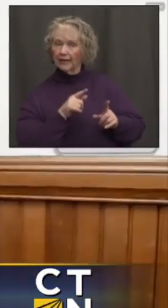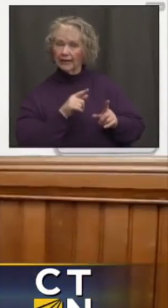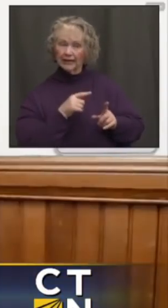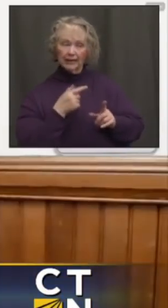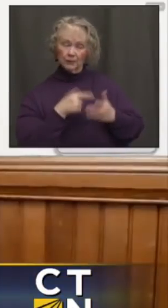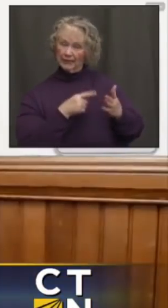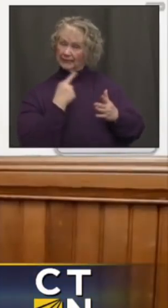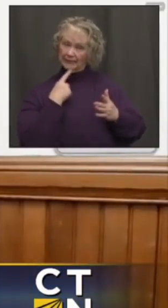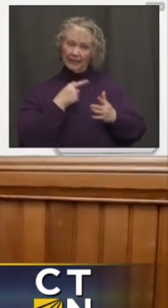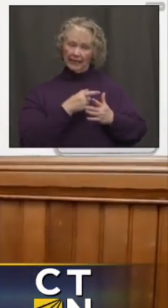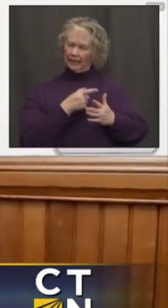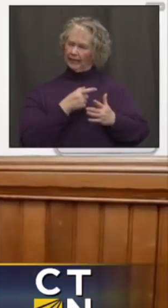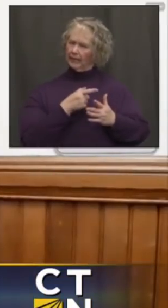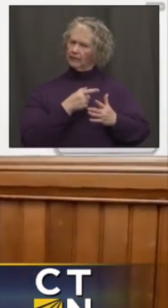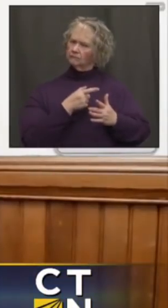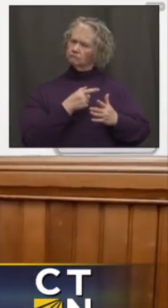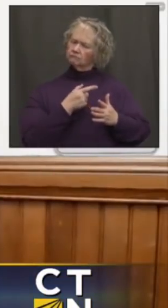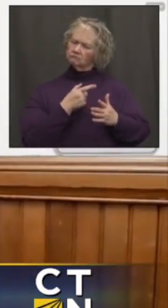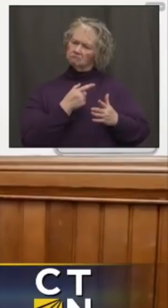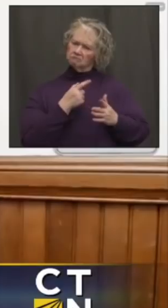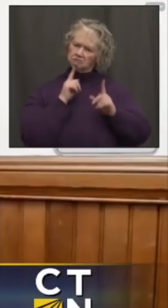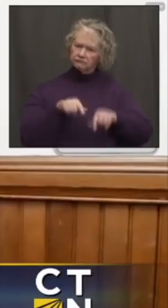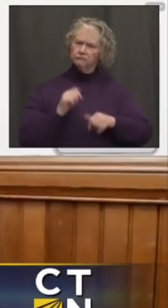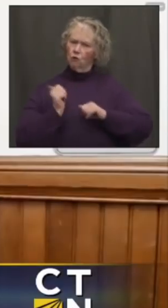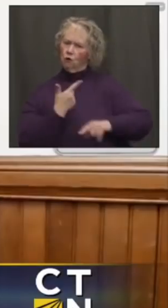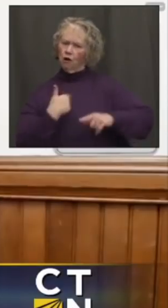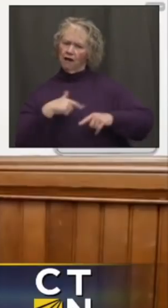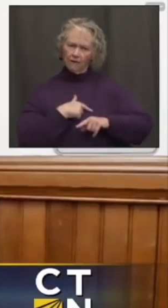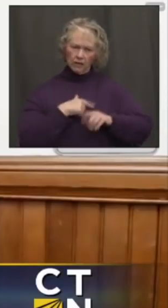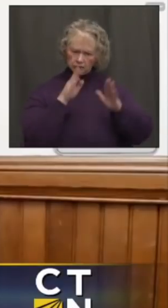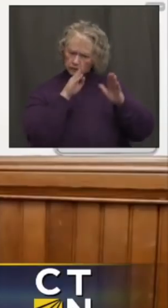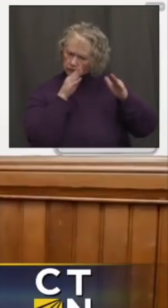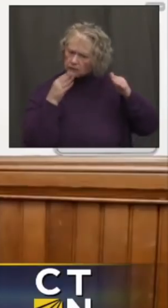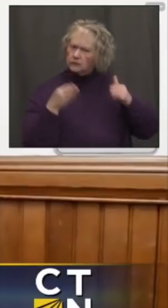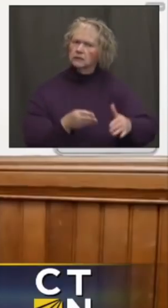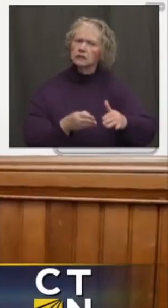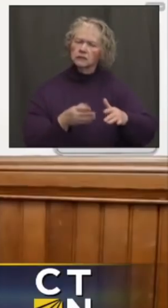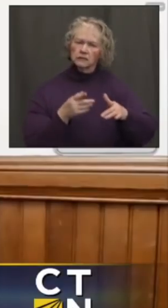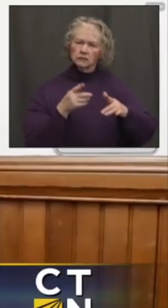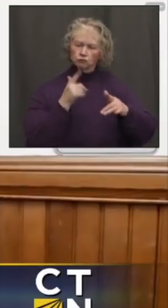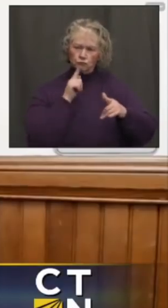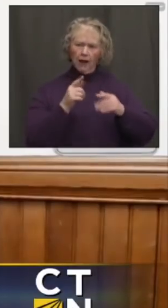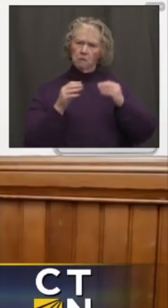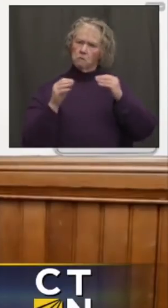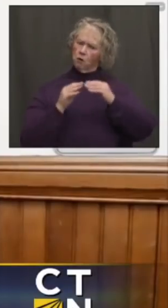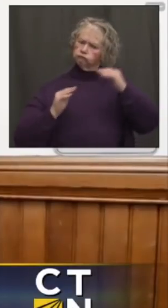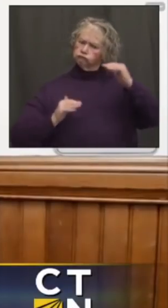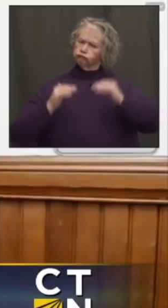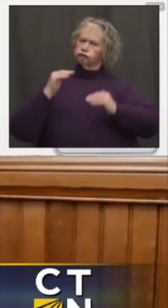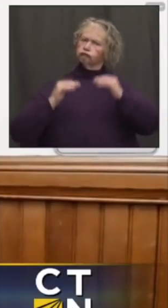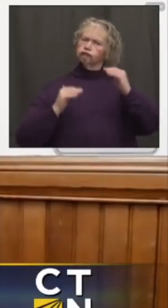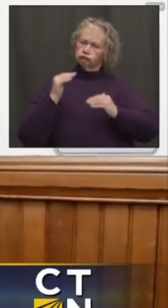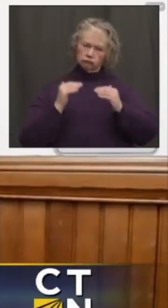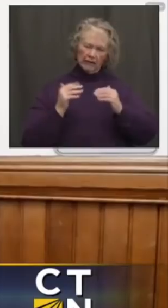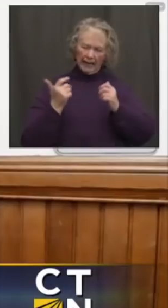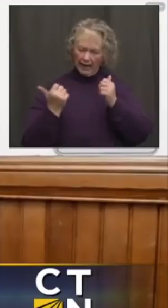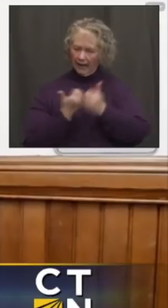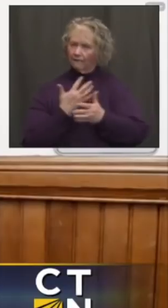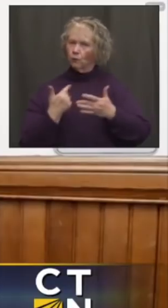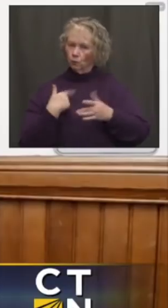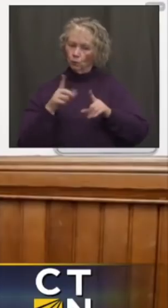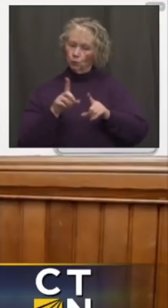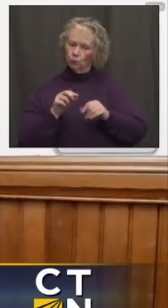making it easier for people to get vaccinated and let them know that they can do it safely. That's what the event today was all about. Yeah, and I'll add,